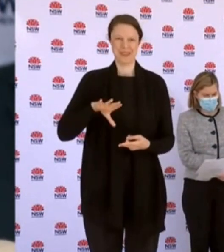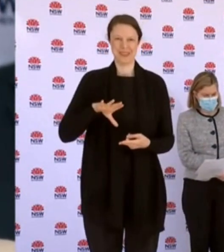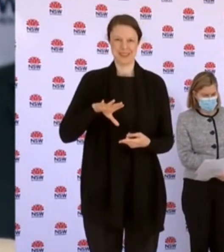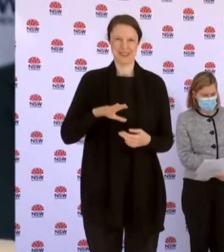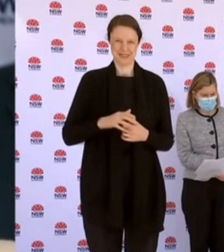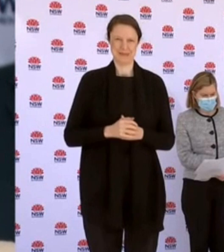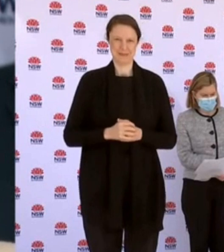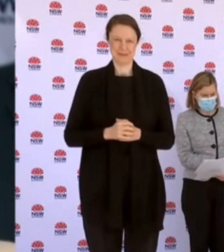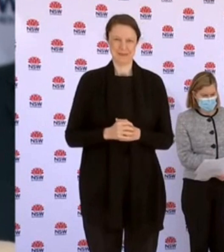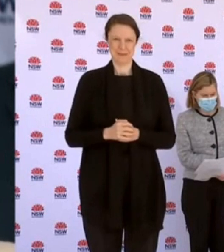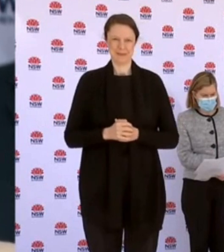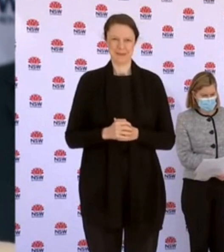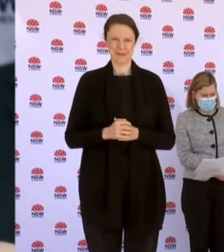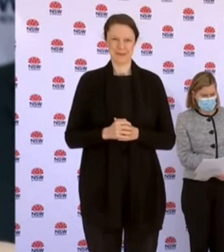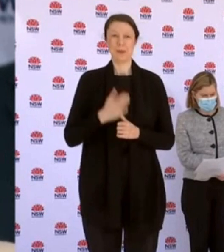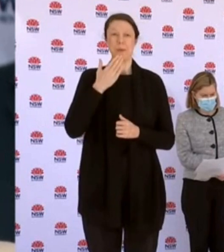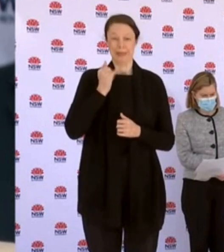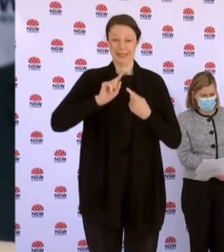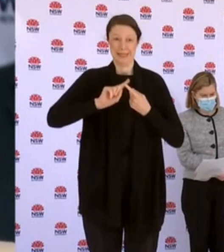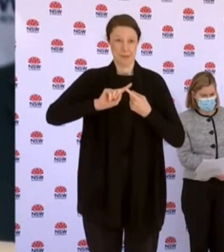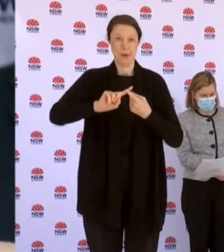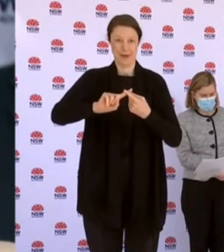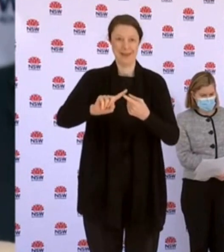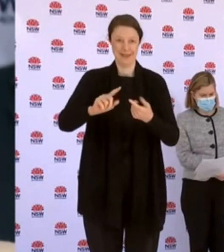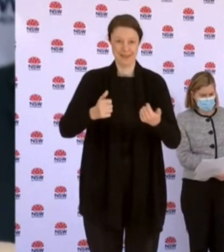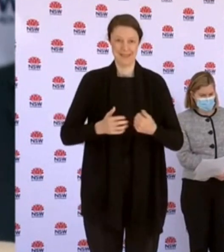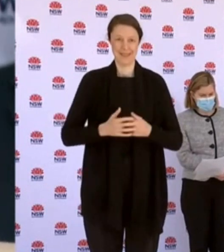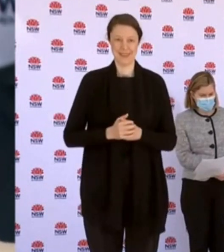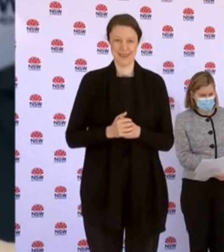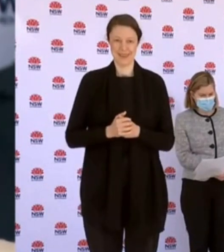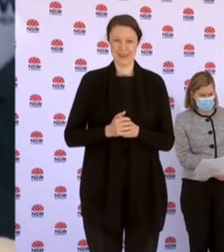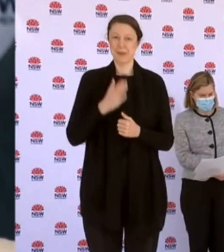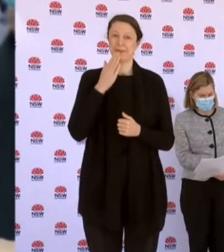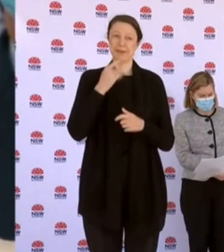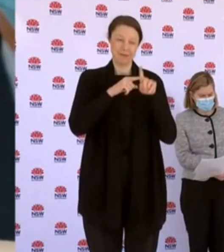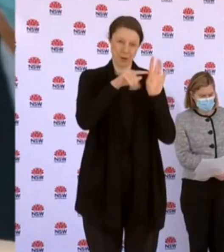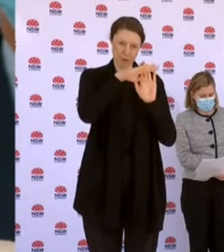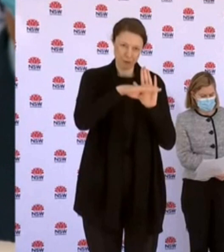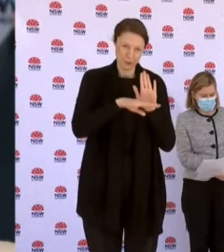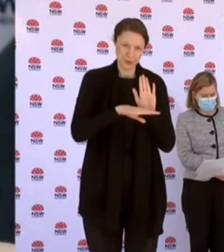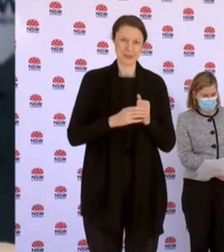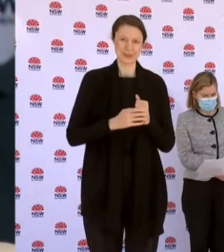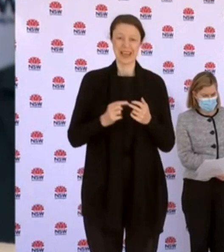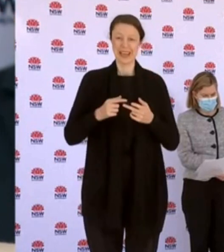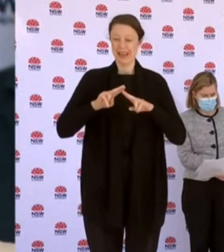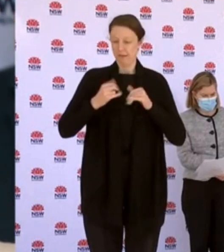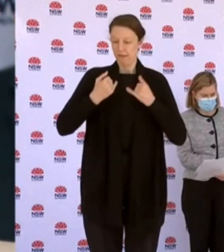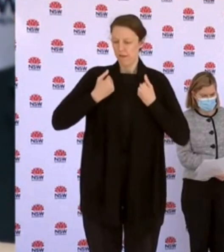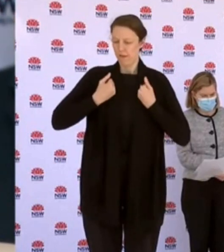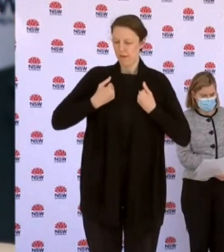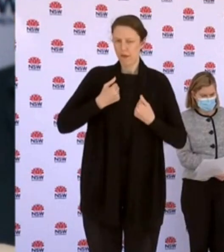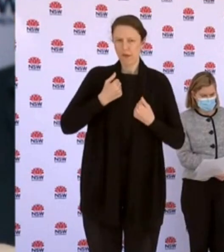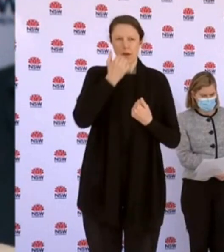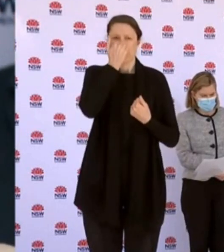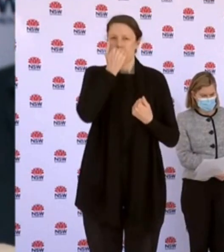decline. So keep doing what you're doing. Make sure you stick to the rules. If you have symptoms and you're in doubt, call